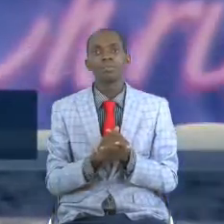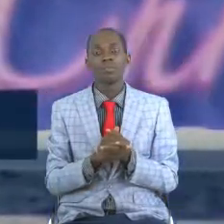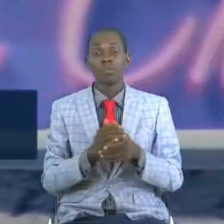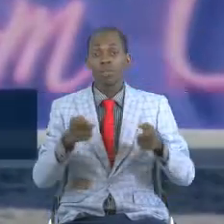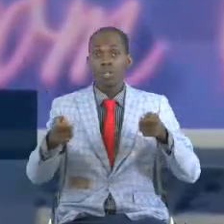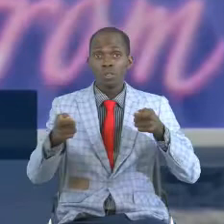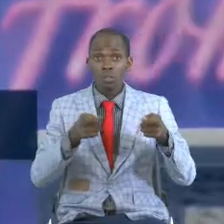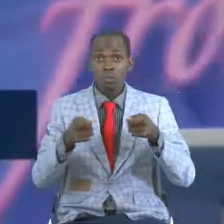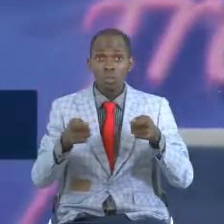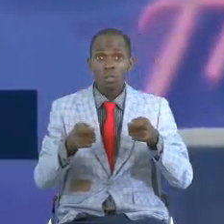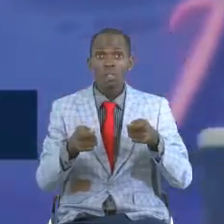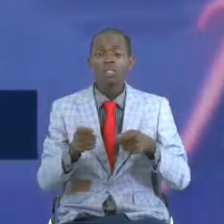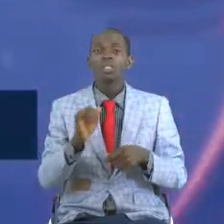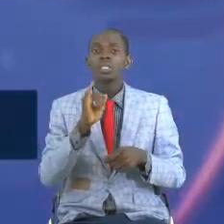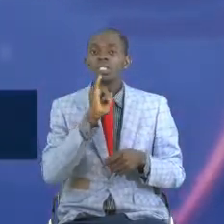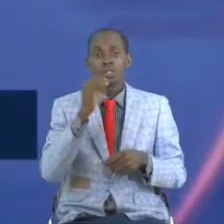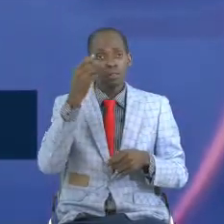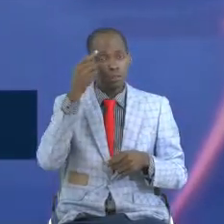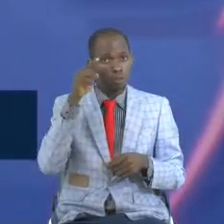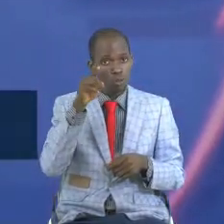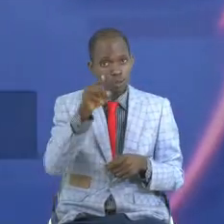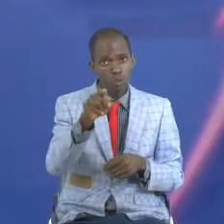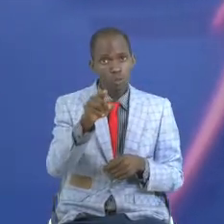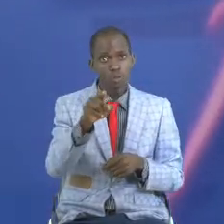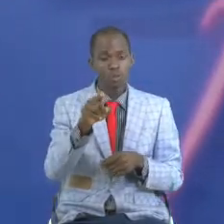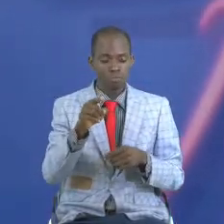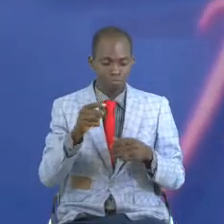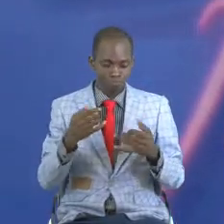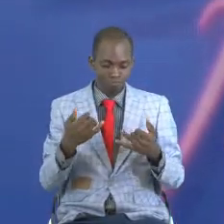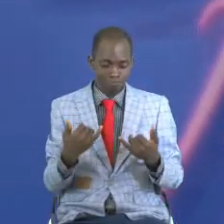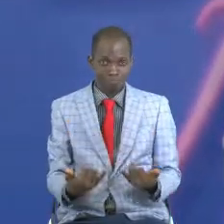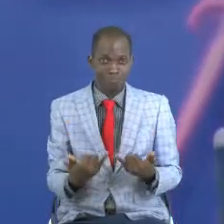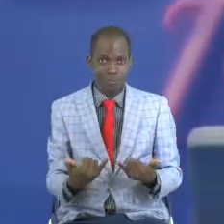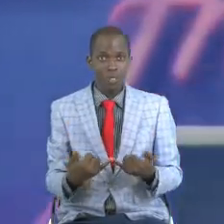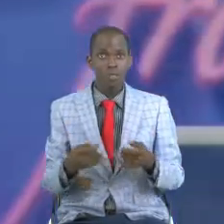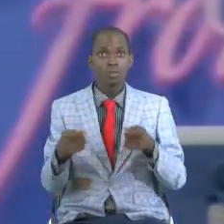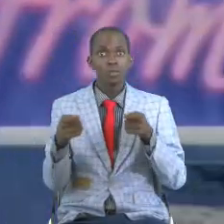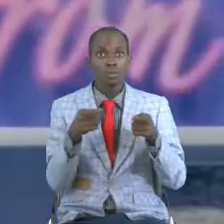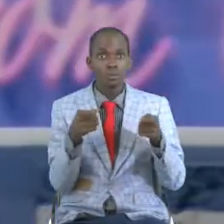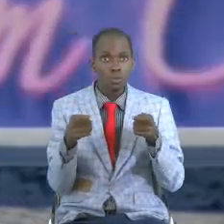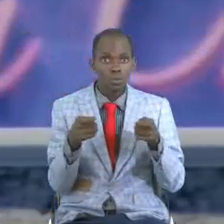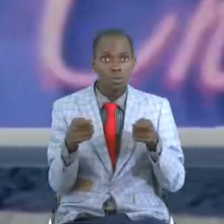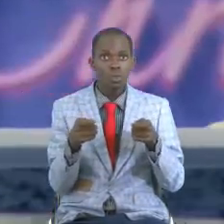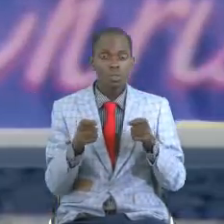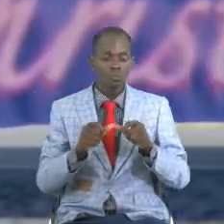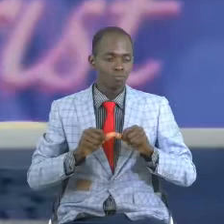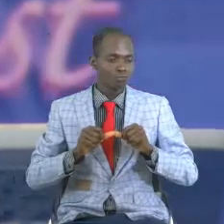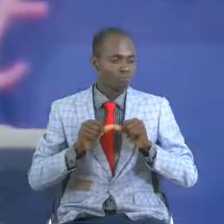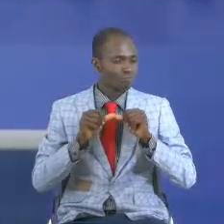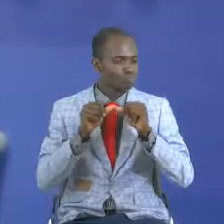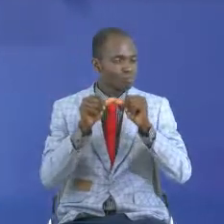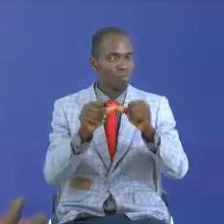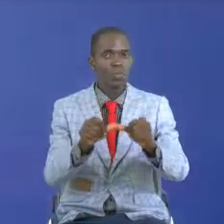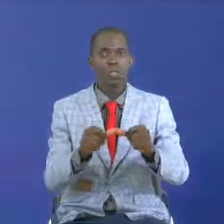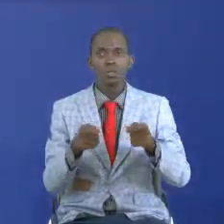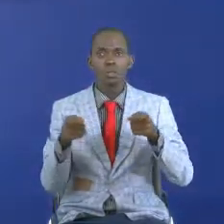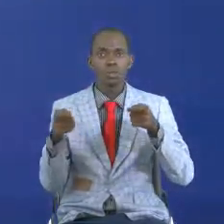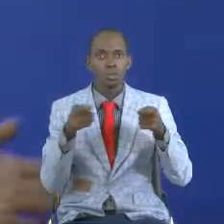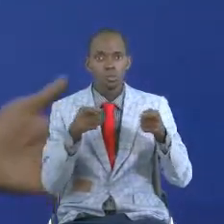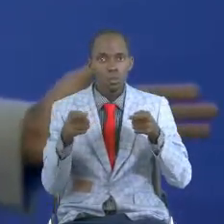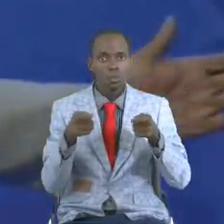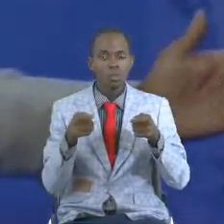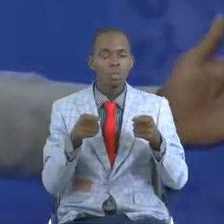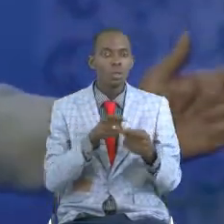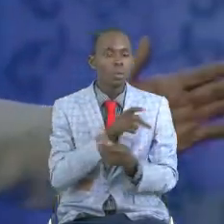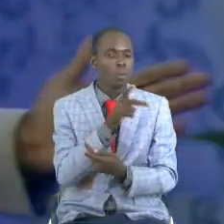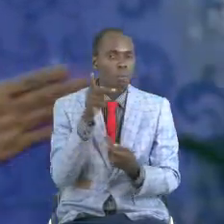Dominion is for you. Present dominion, perpetual dominion, perfect